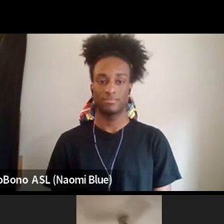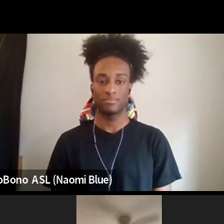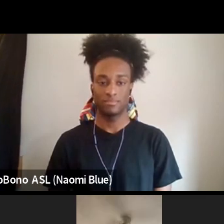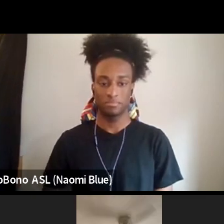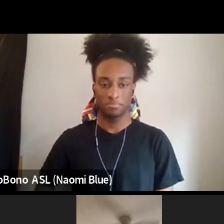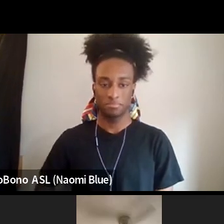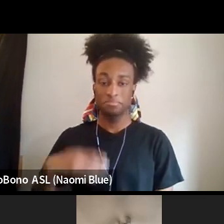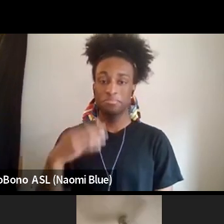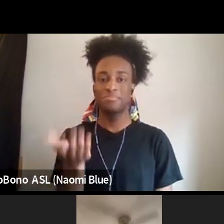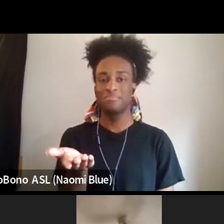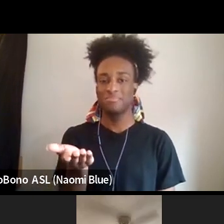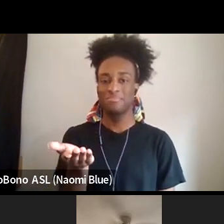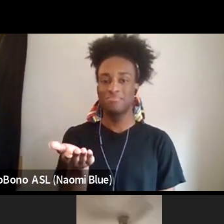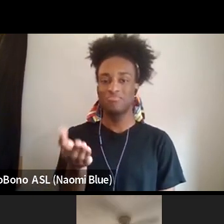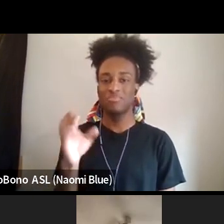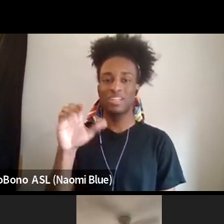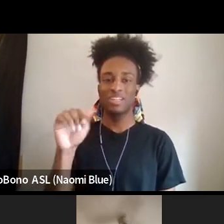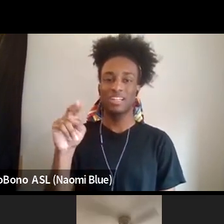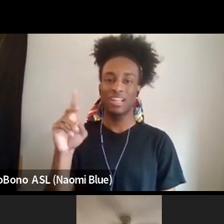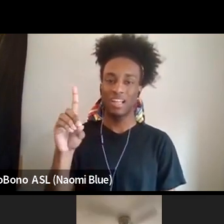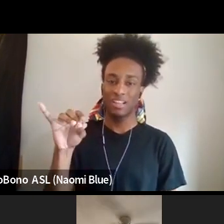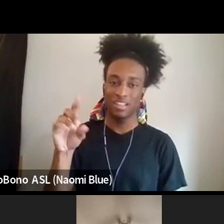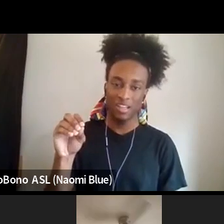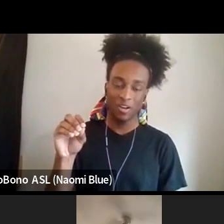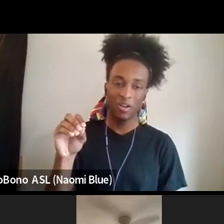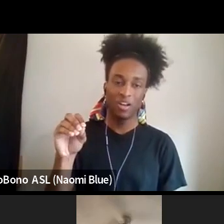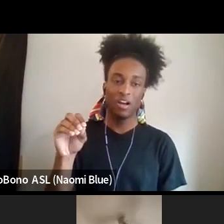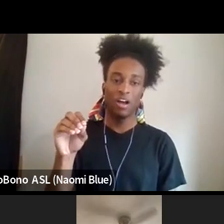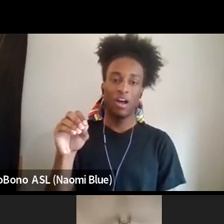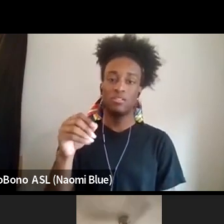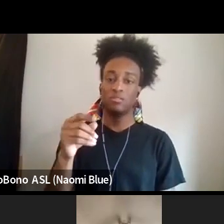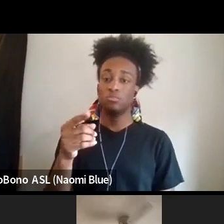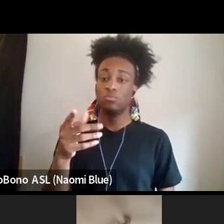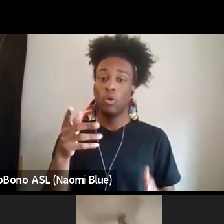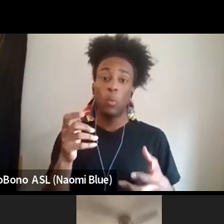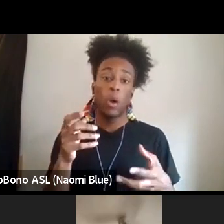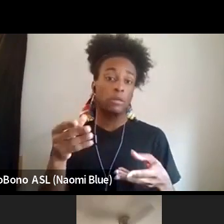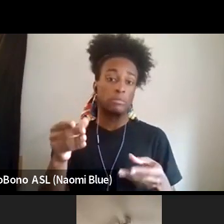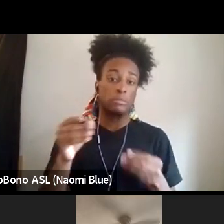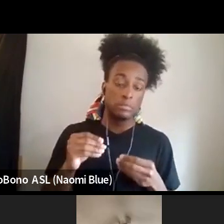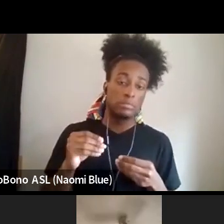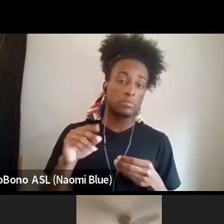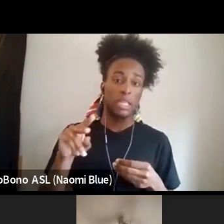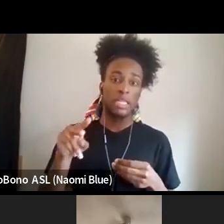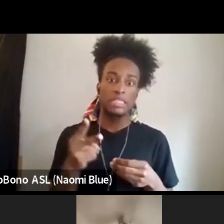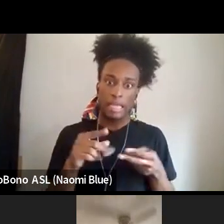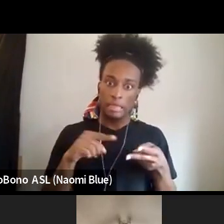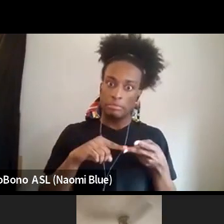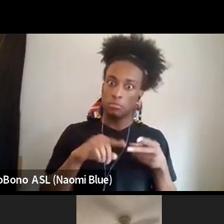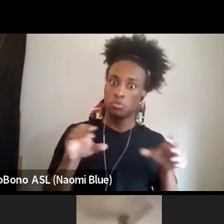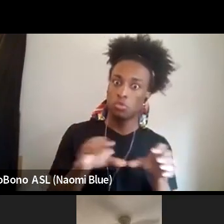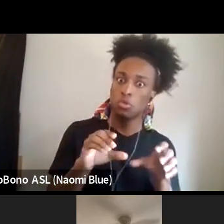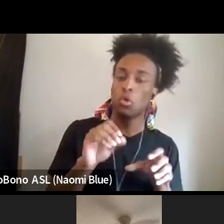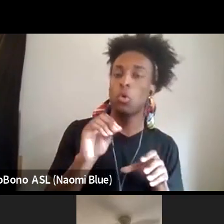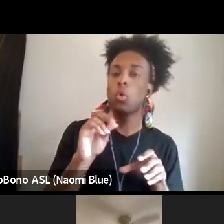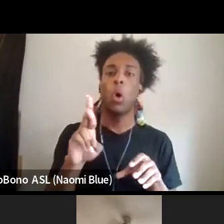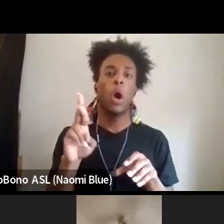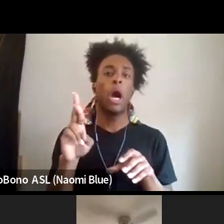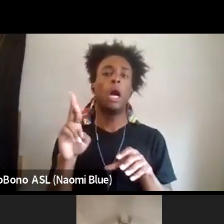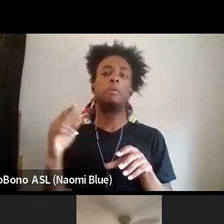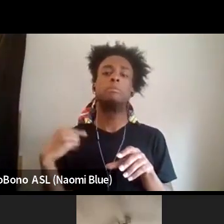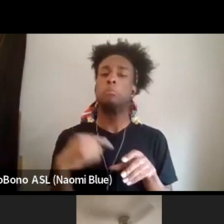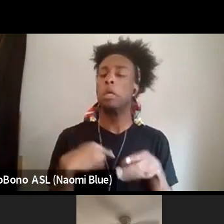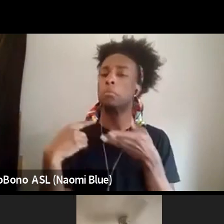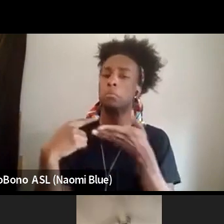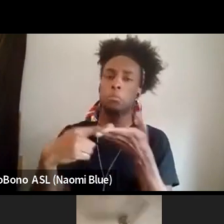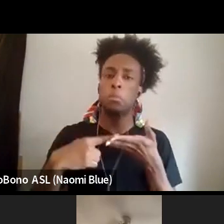Cándido, do you want us to... Do you want to give us our second thing, or do you want us to share out loud? What's the next thing that we're doing? I